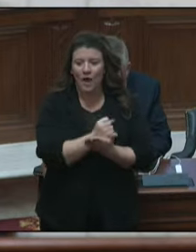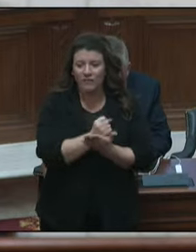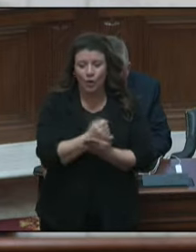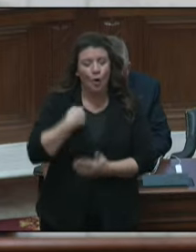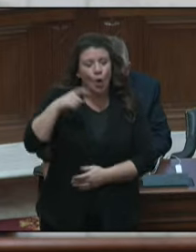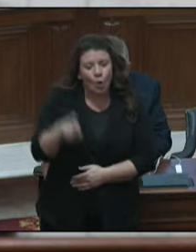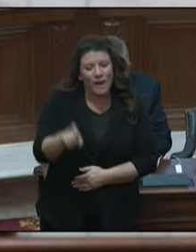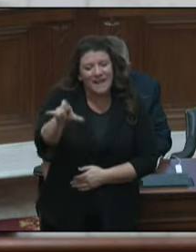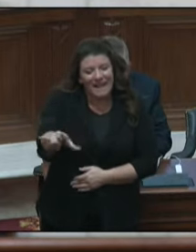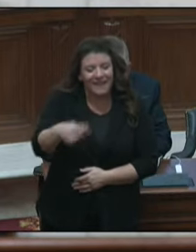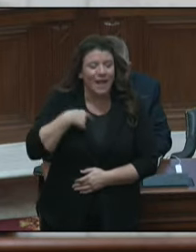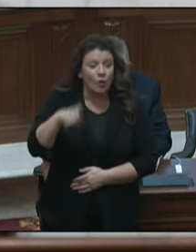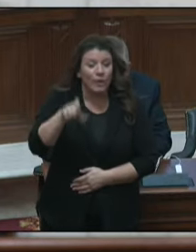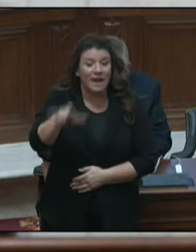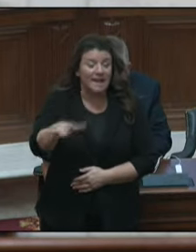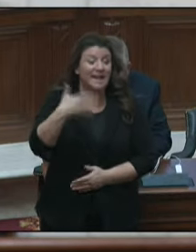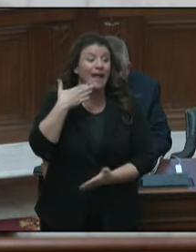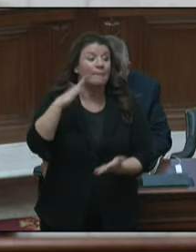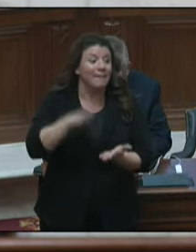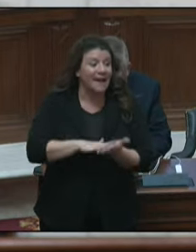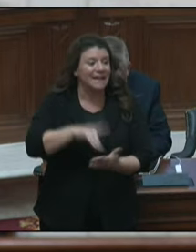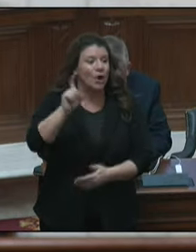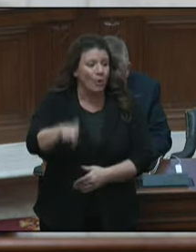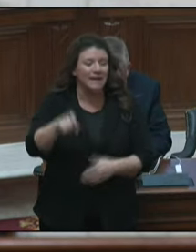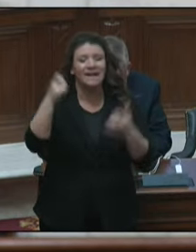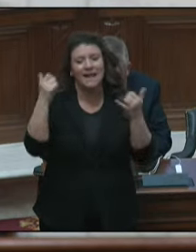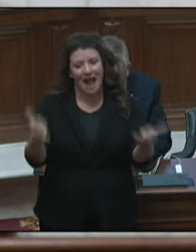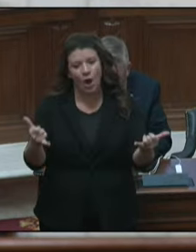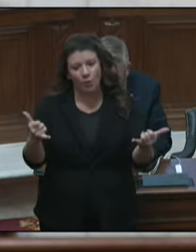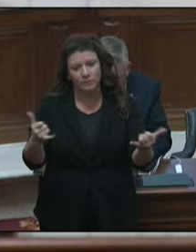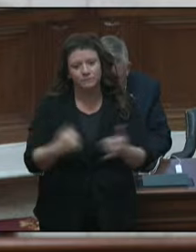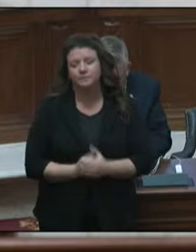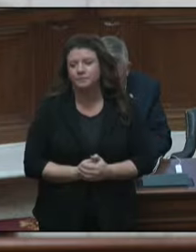we need this very badly, and we need it right now.